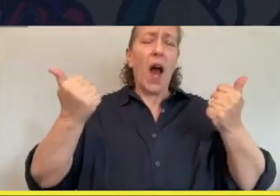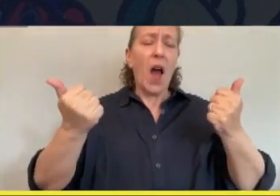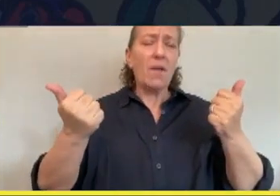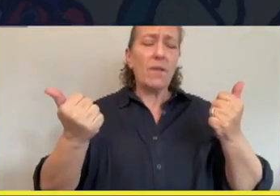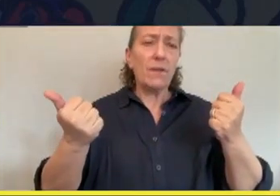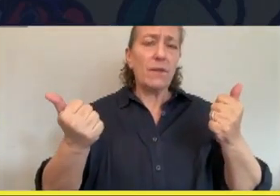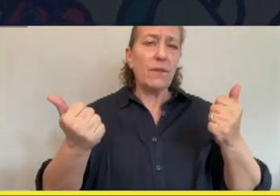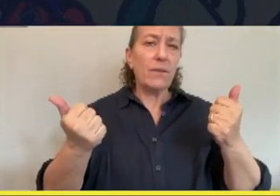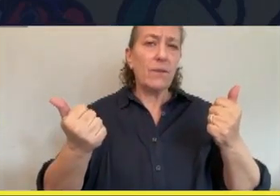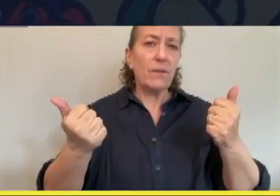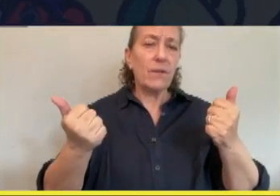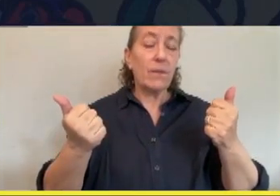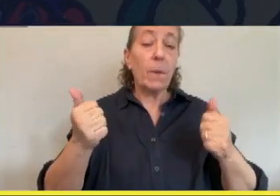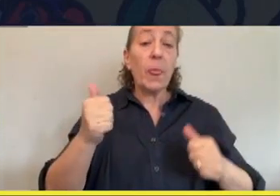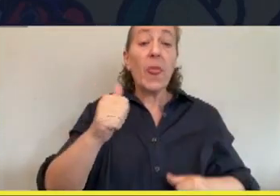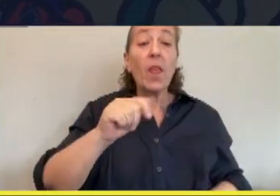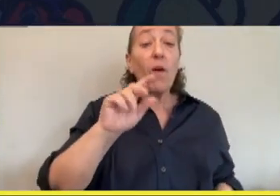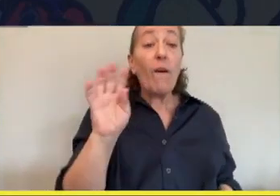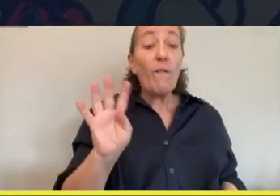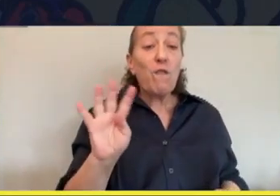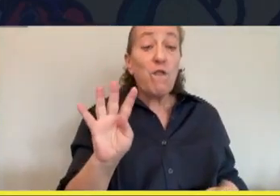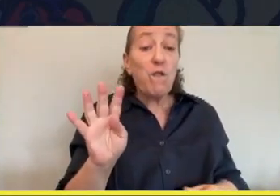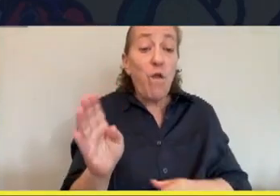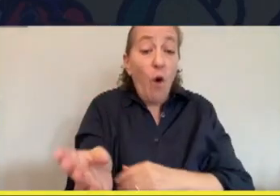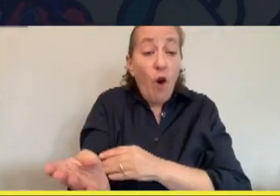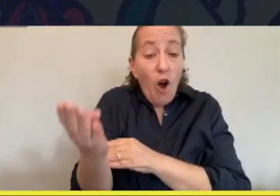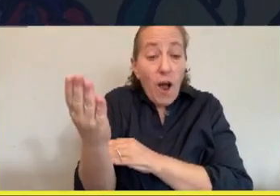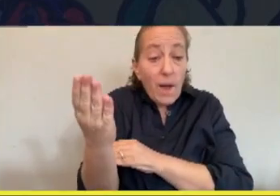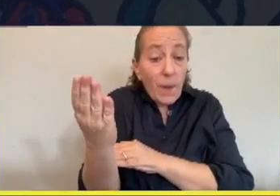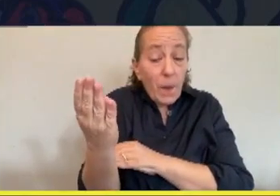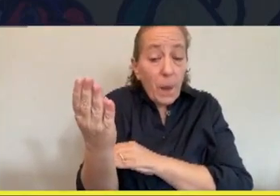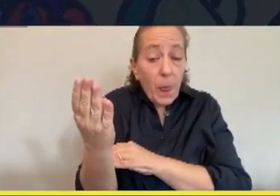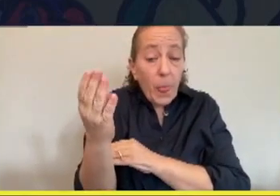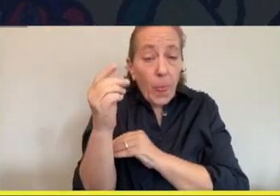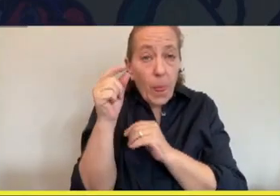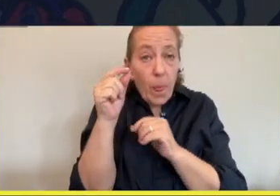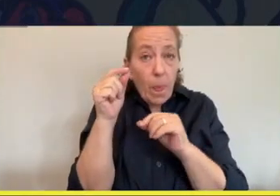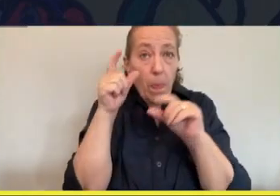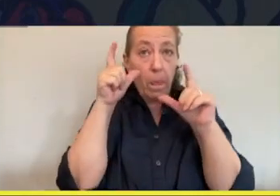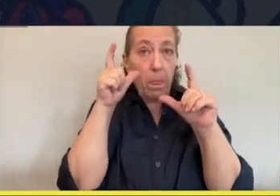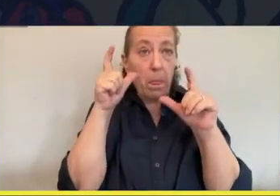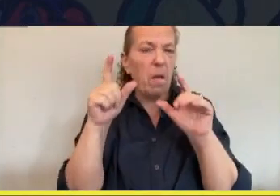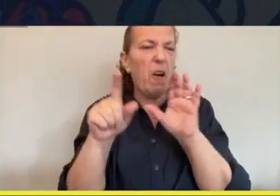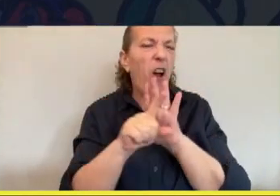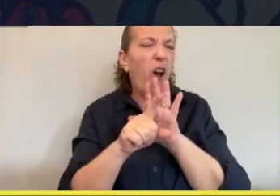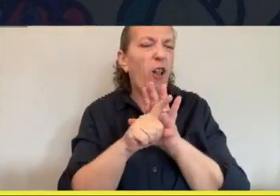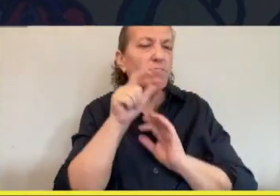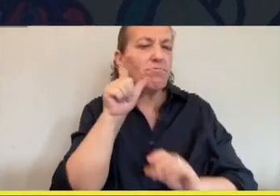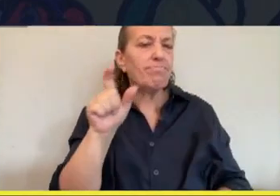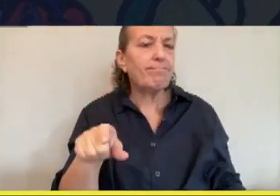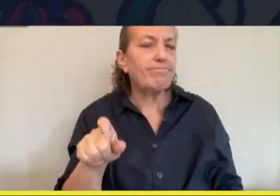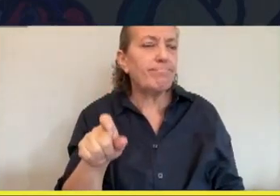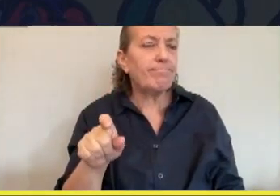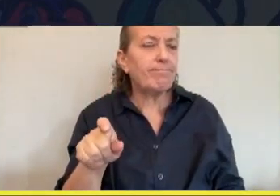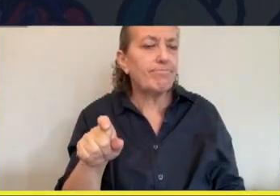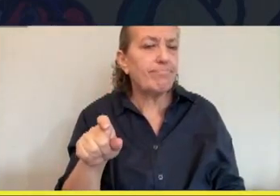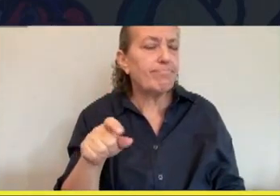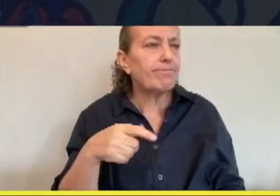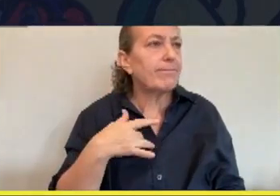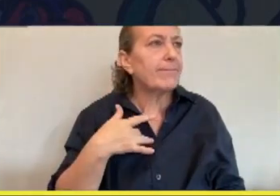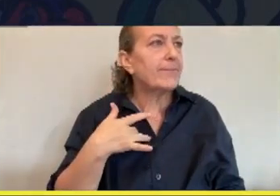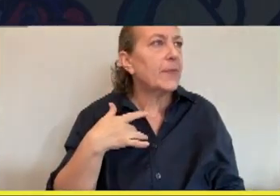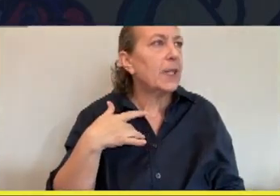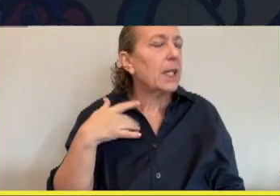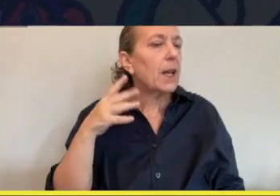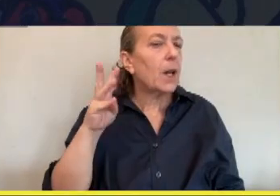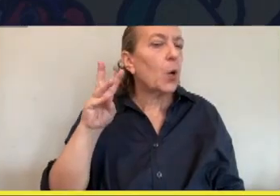At 4 a.m., I woke slowly with no alarm, like a voice had gently whispered in my ear. I checked